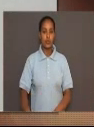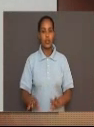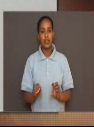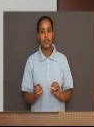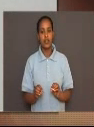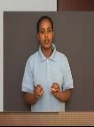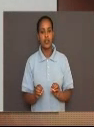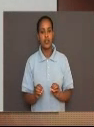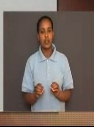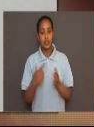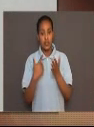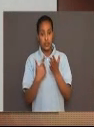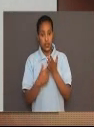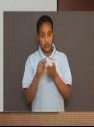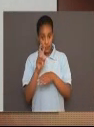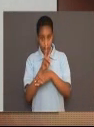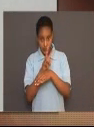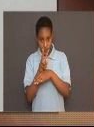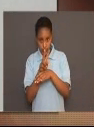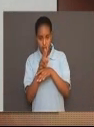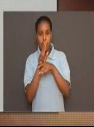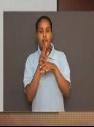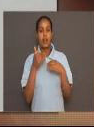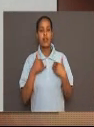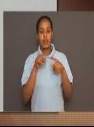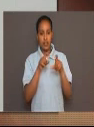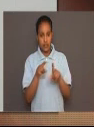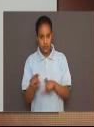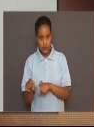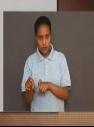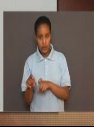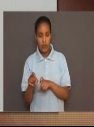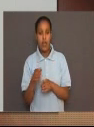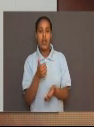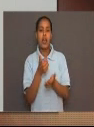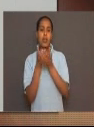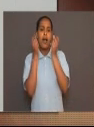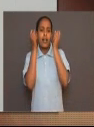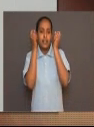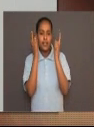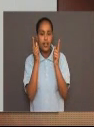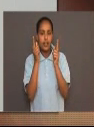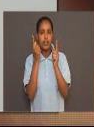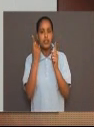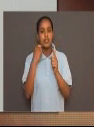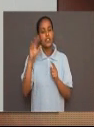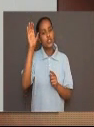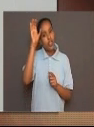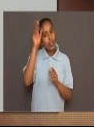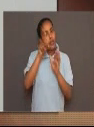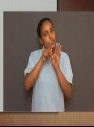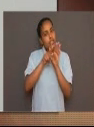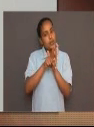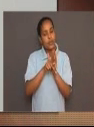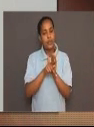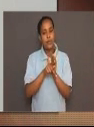Students, this video of an experiment will help you to understand Le Chatelier's